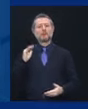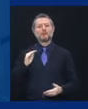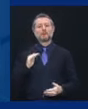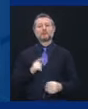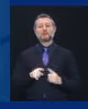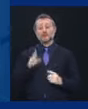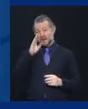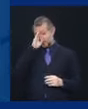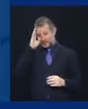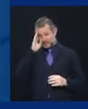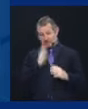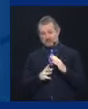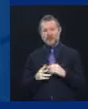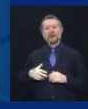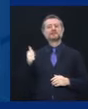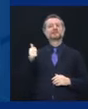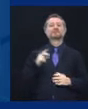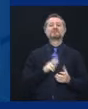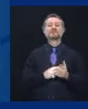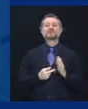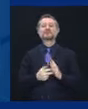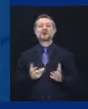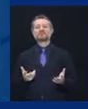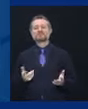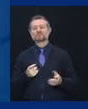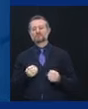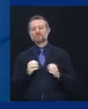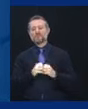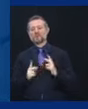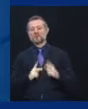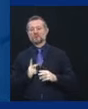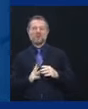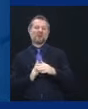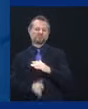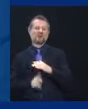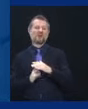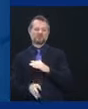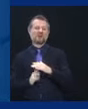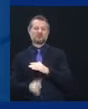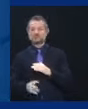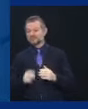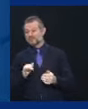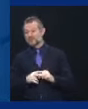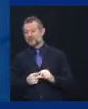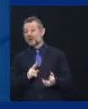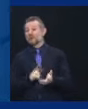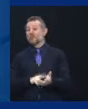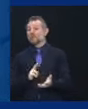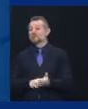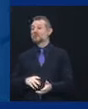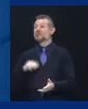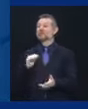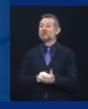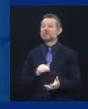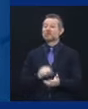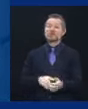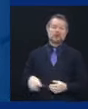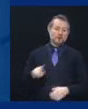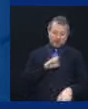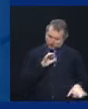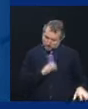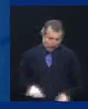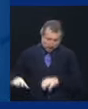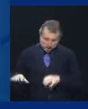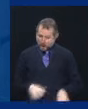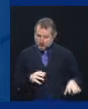That means more people are going into your hospital. Your nurses and doctors are working harder. That means more people are going